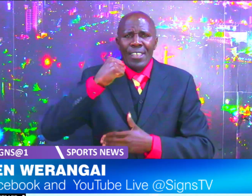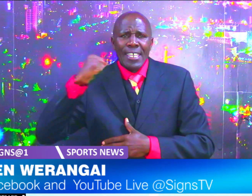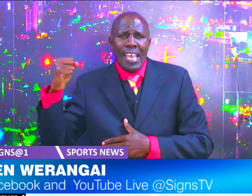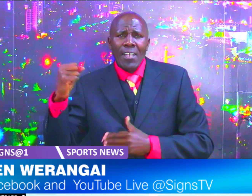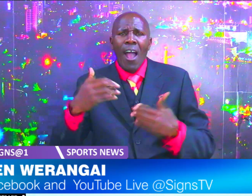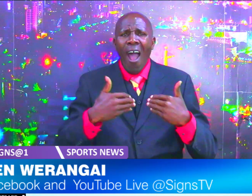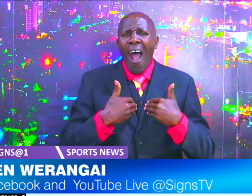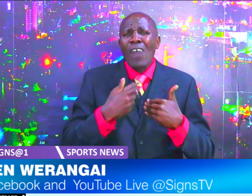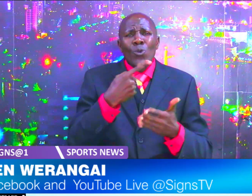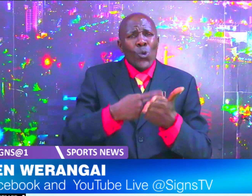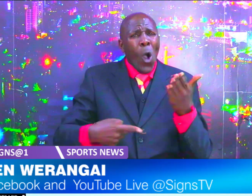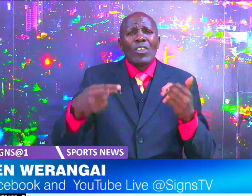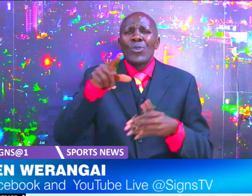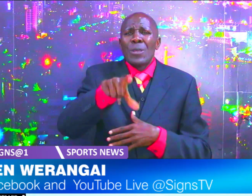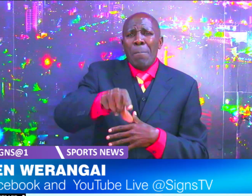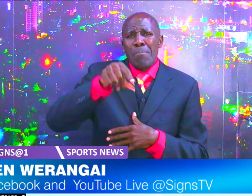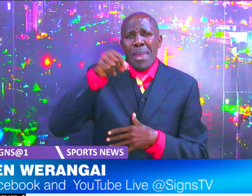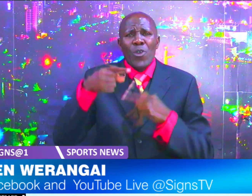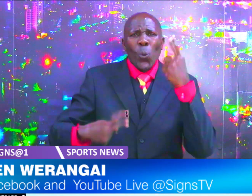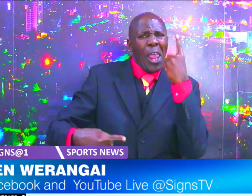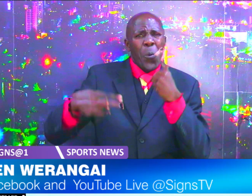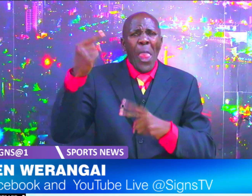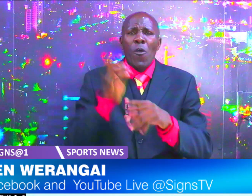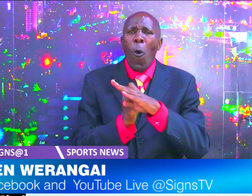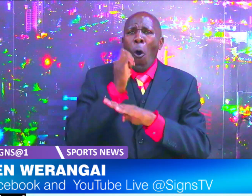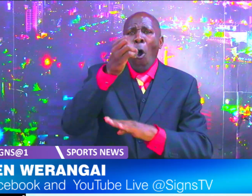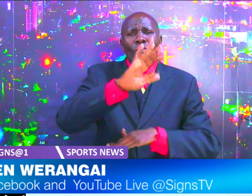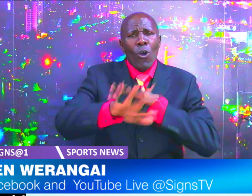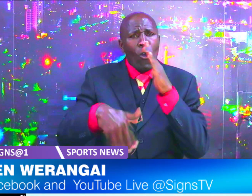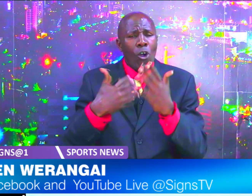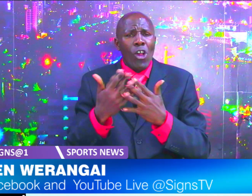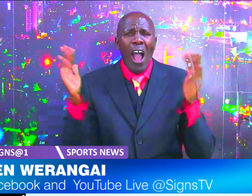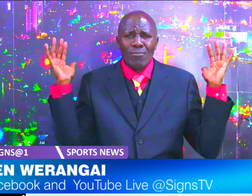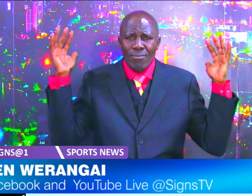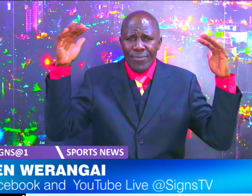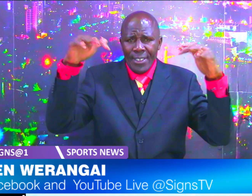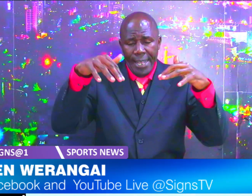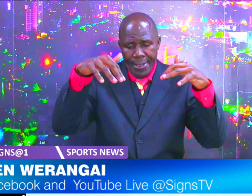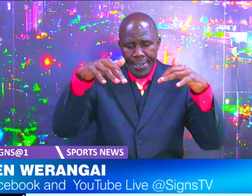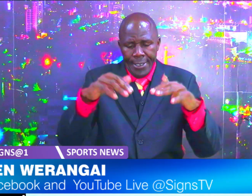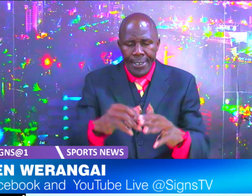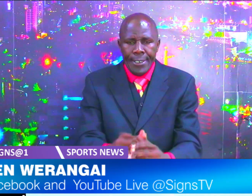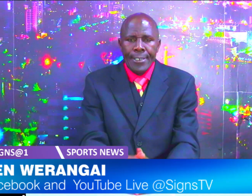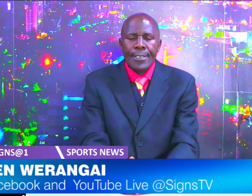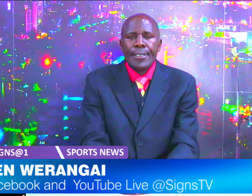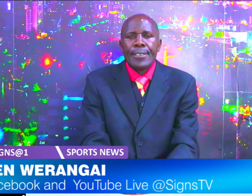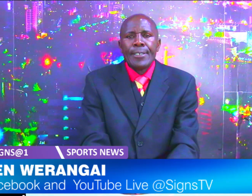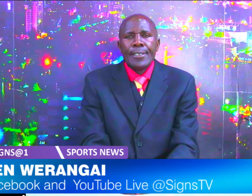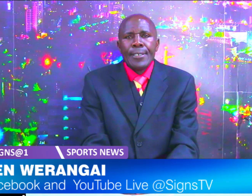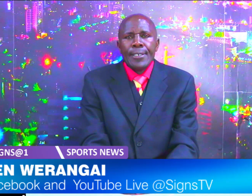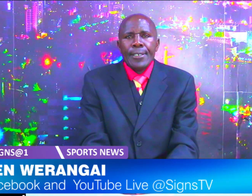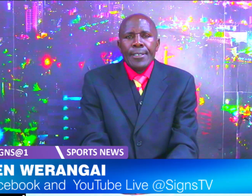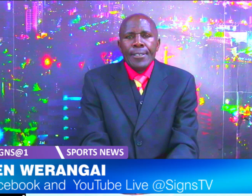and Ayange believes that the side have what it takes to win the